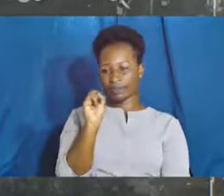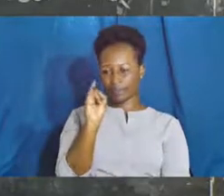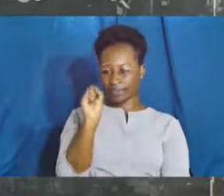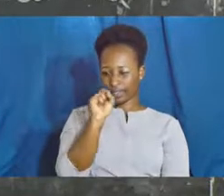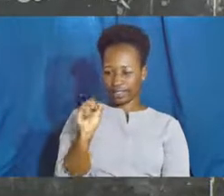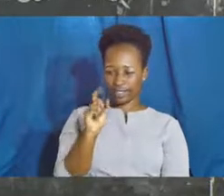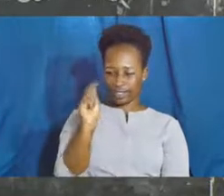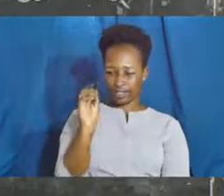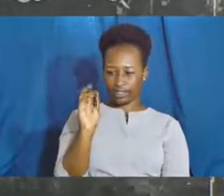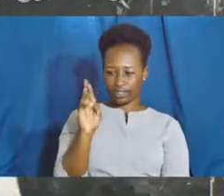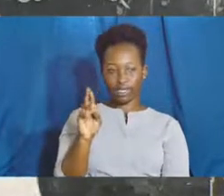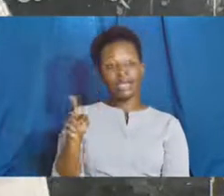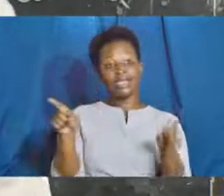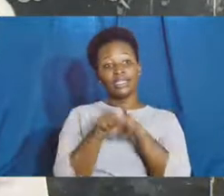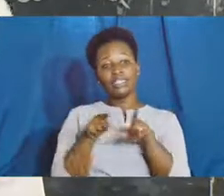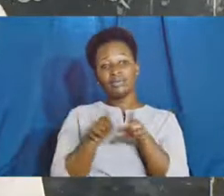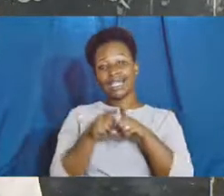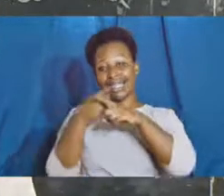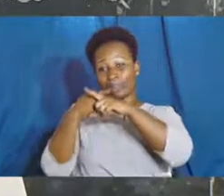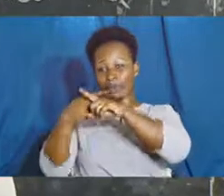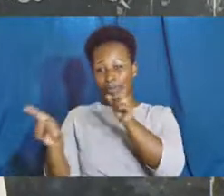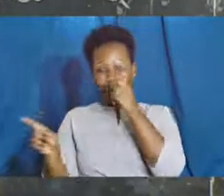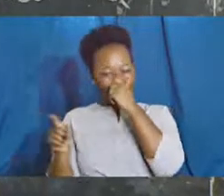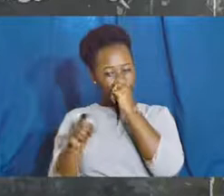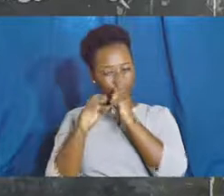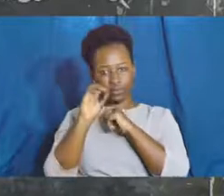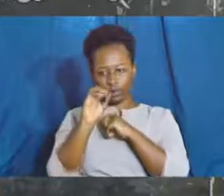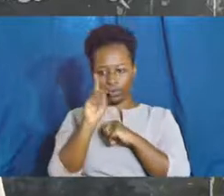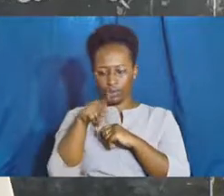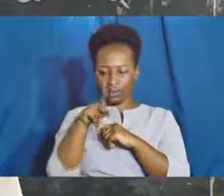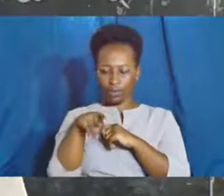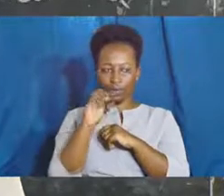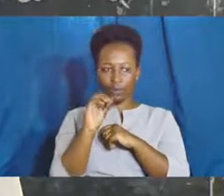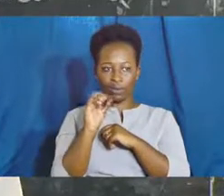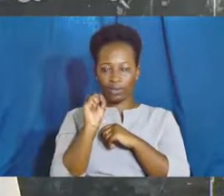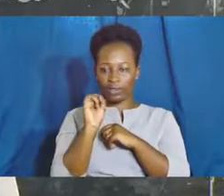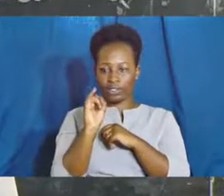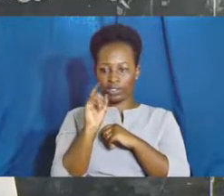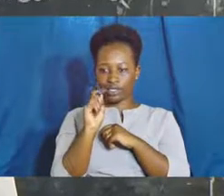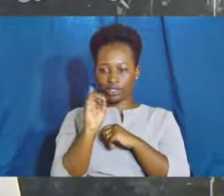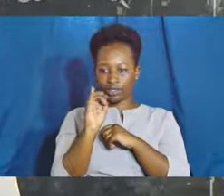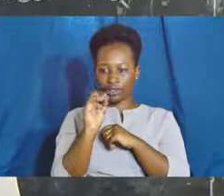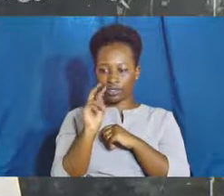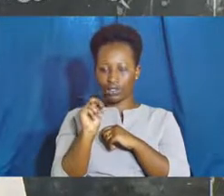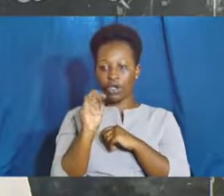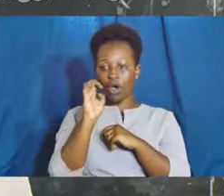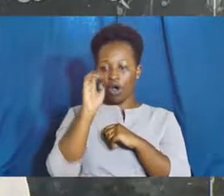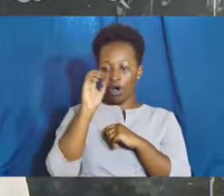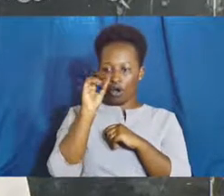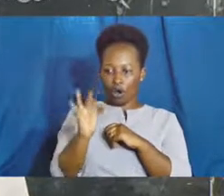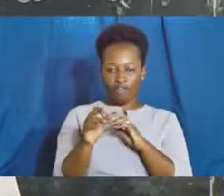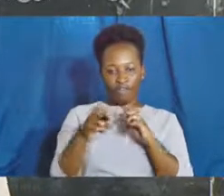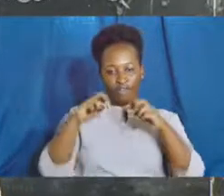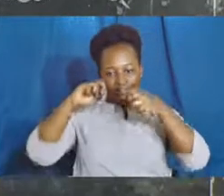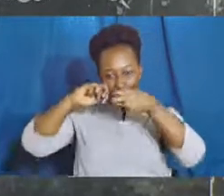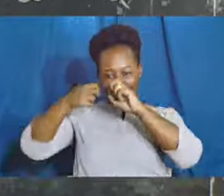Resistor is the opposition of the electric charges in a conductor.